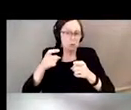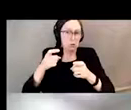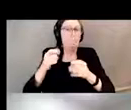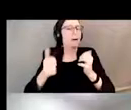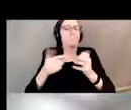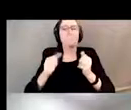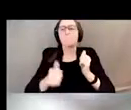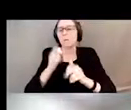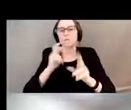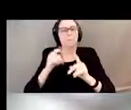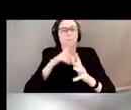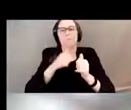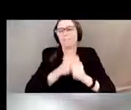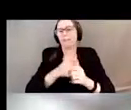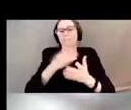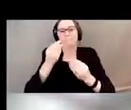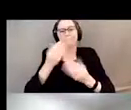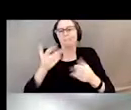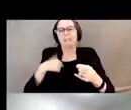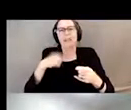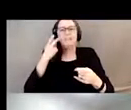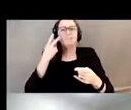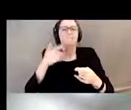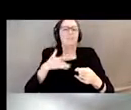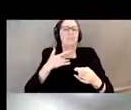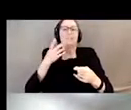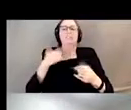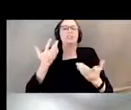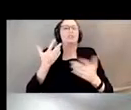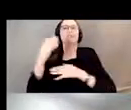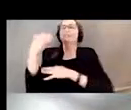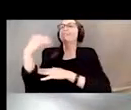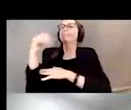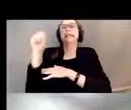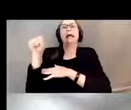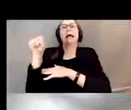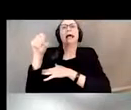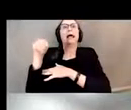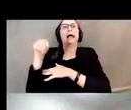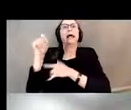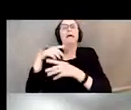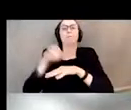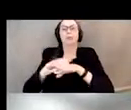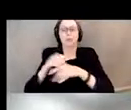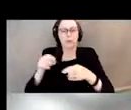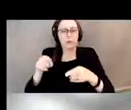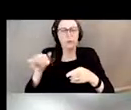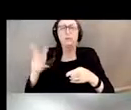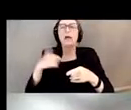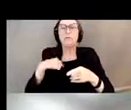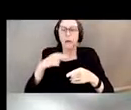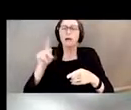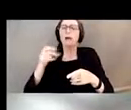do not follow him. They see him as nothing more than a puppet of the British, and they want Muhammad Khan to come